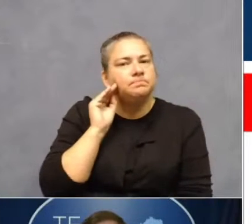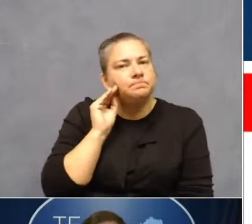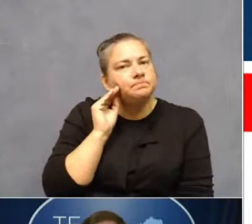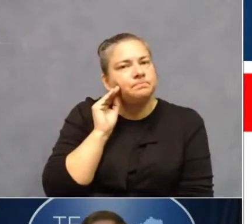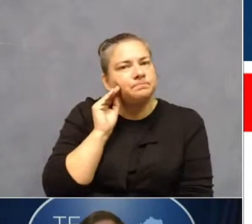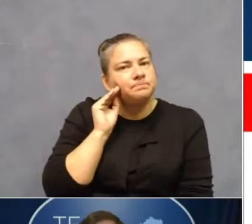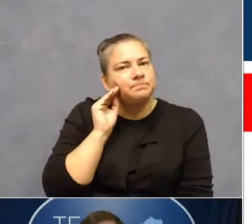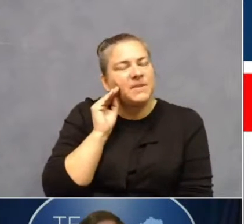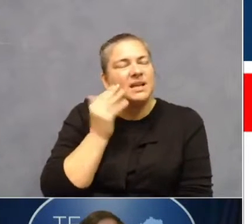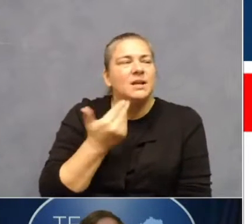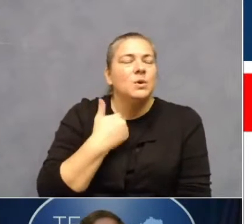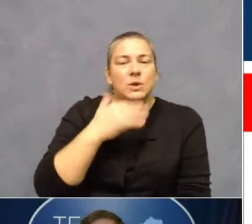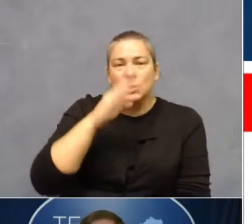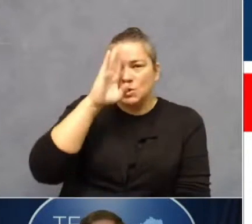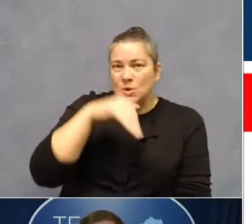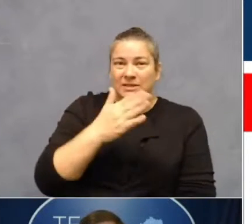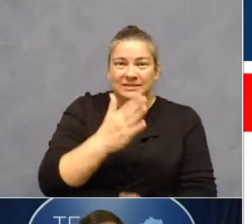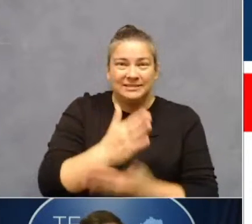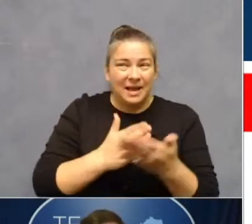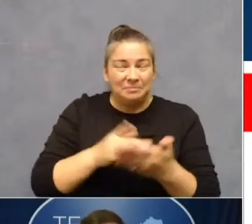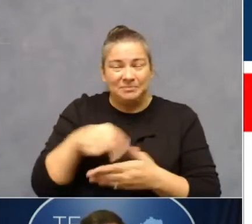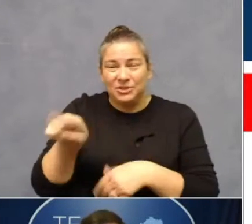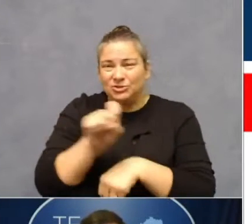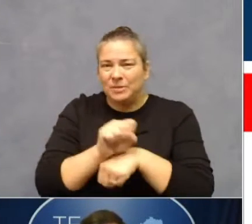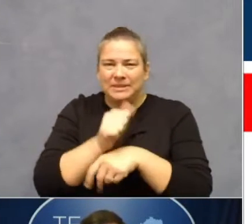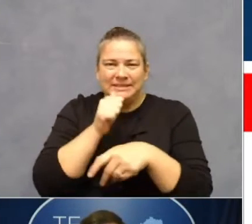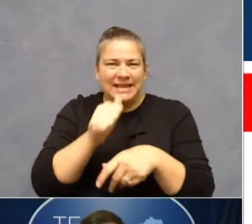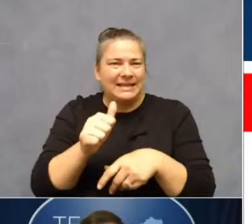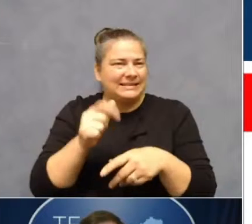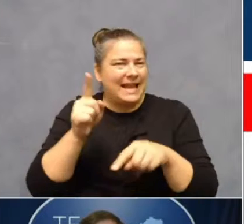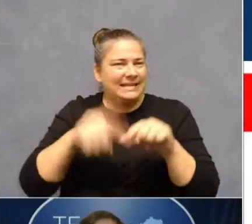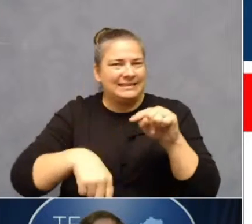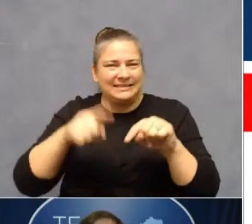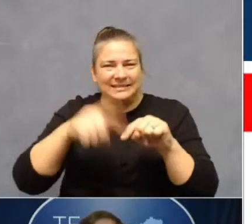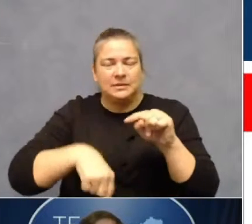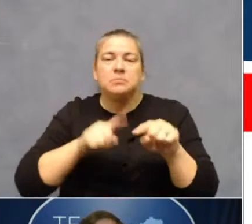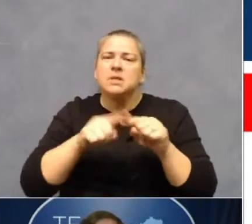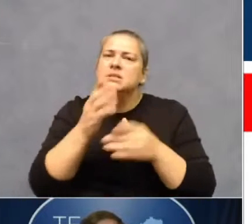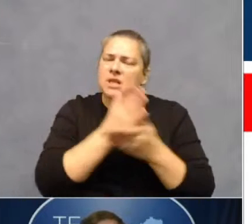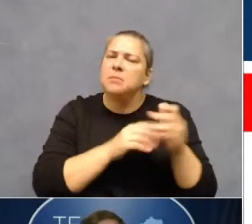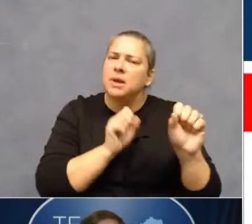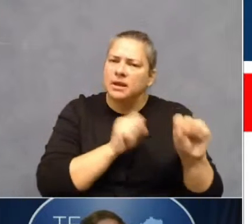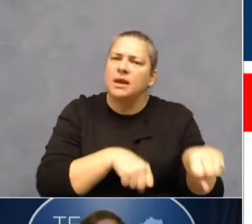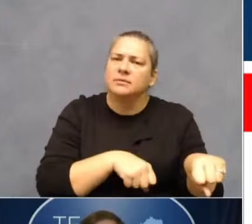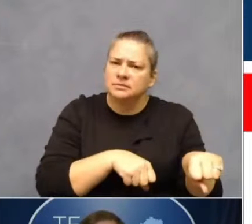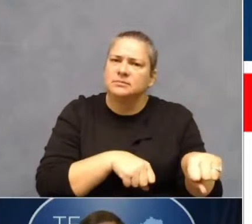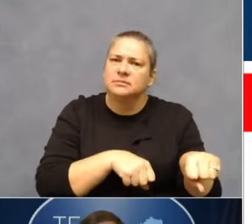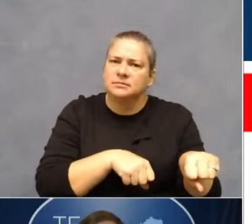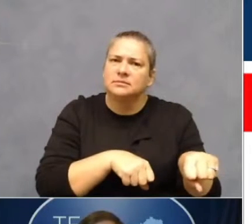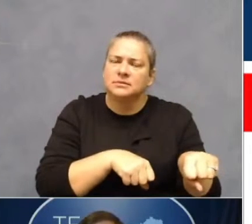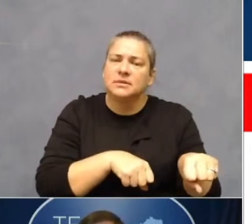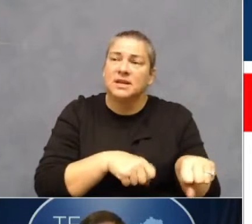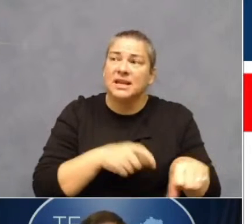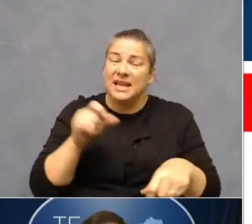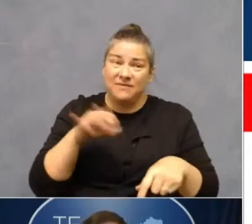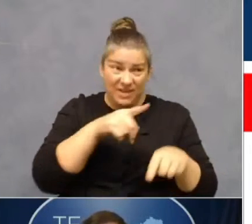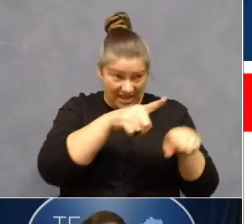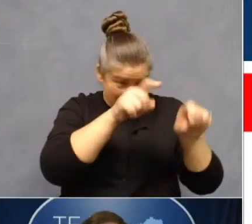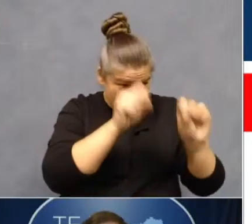possible for a lot of professions, but it is with others. And the more we can reduce density, no matter where it is, the